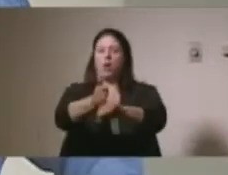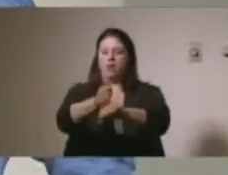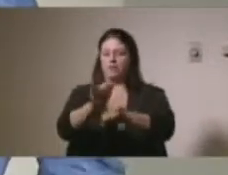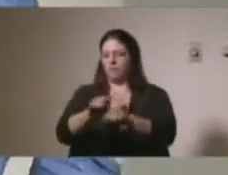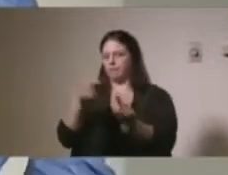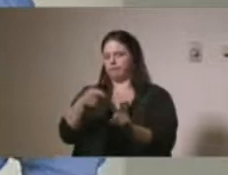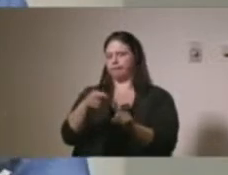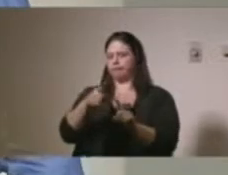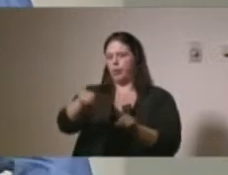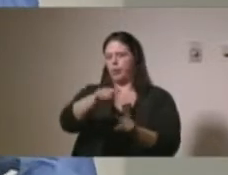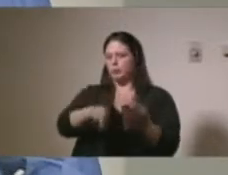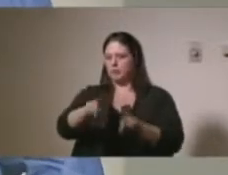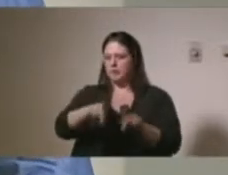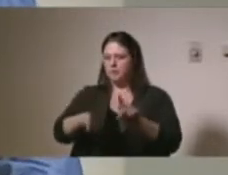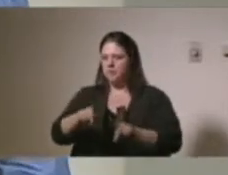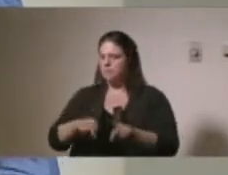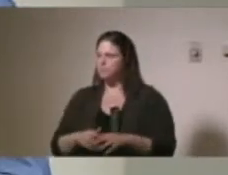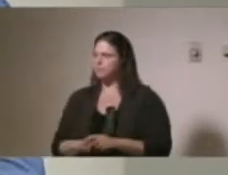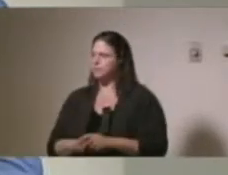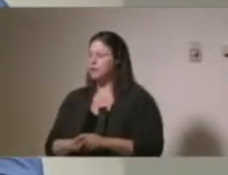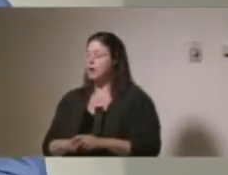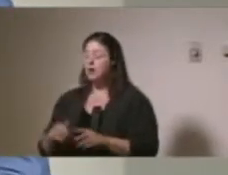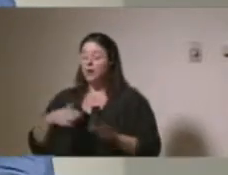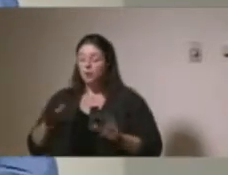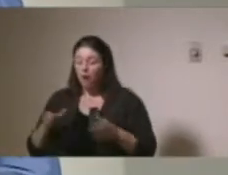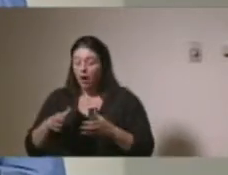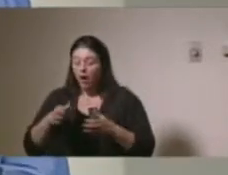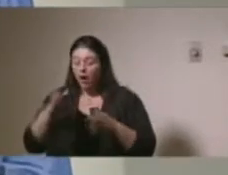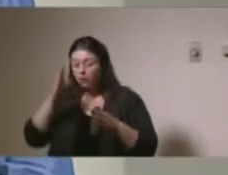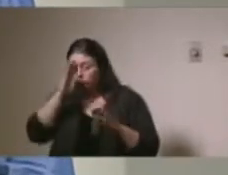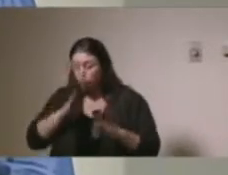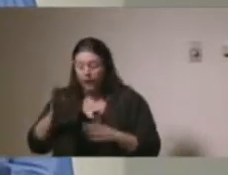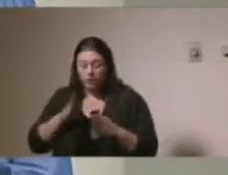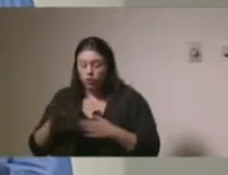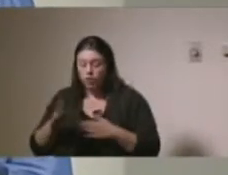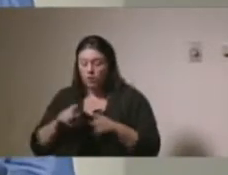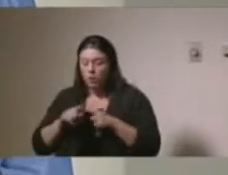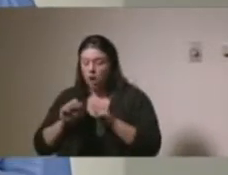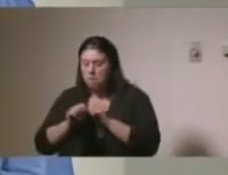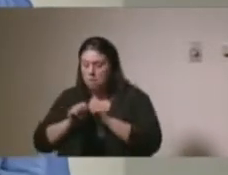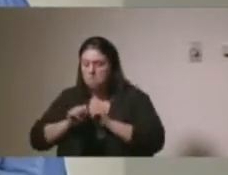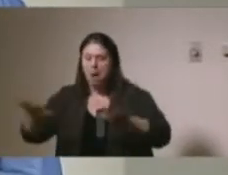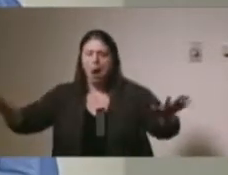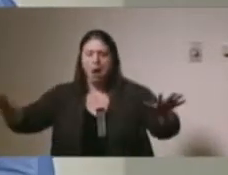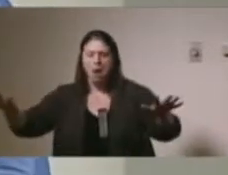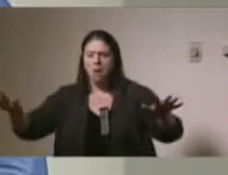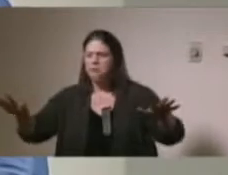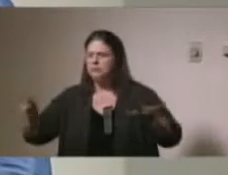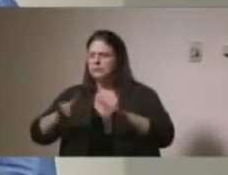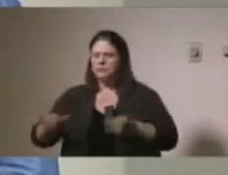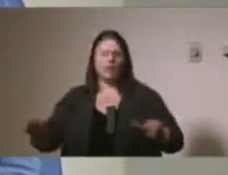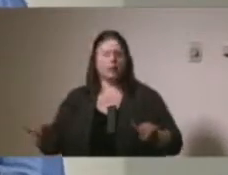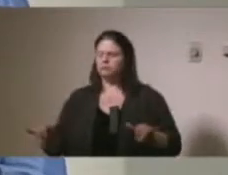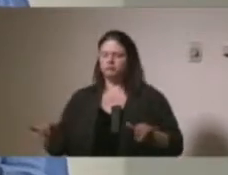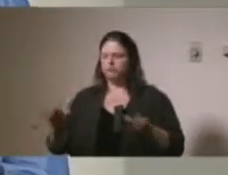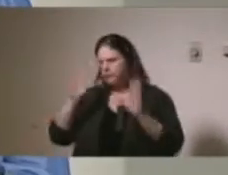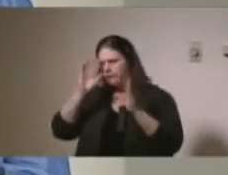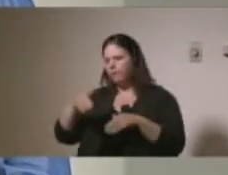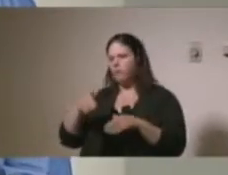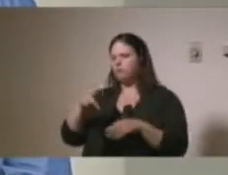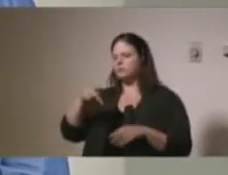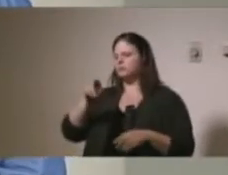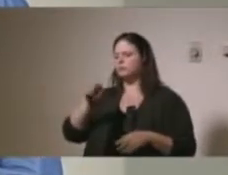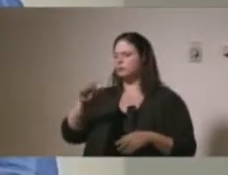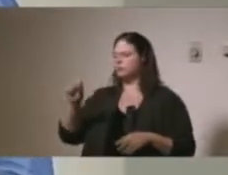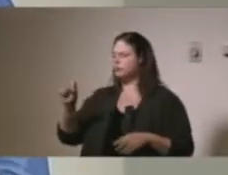have a mass mobilization. We would just call a press conference, and it was an opportunity to relate to Windsor Essex